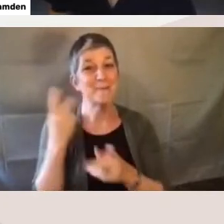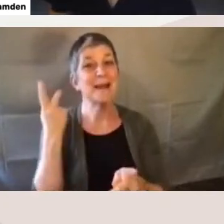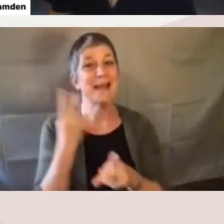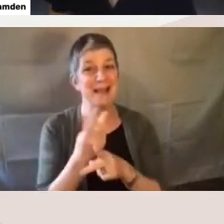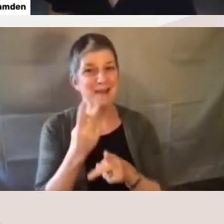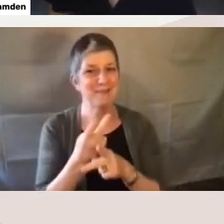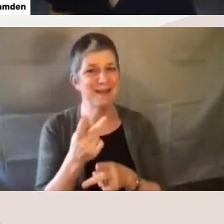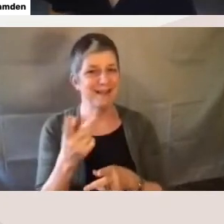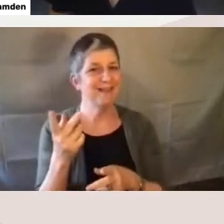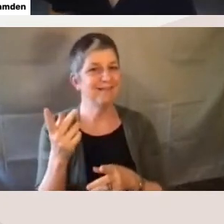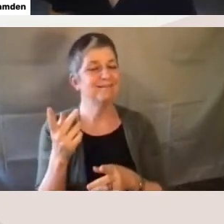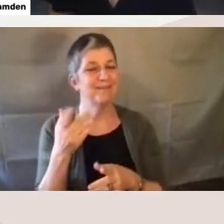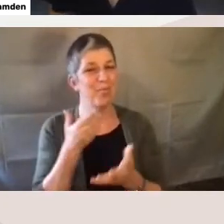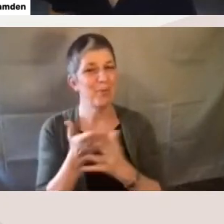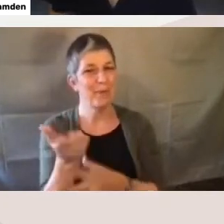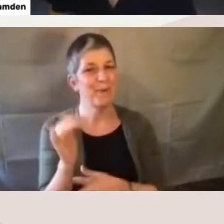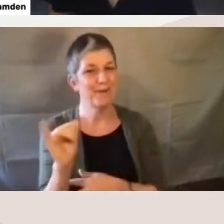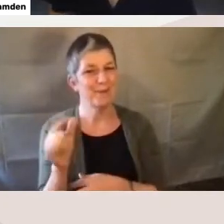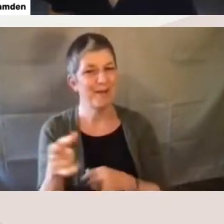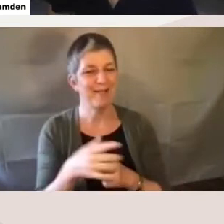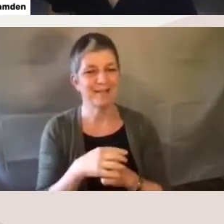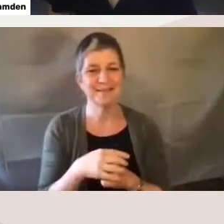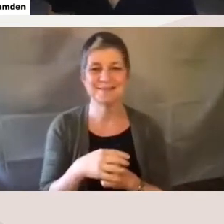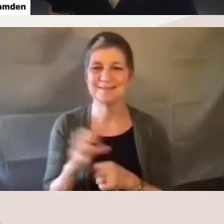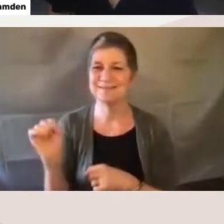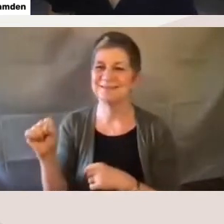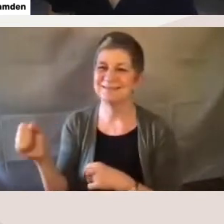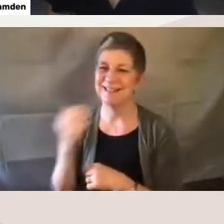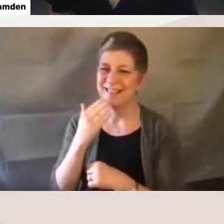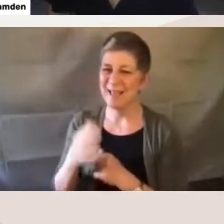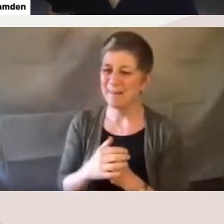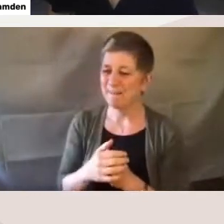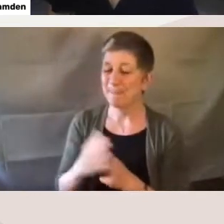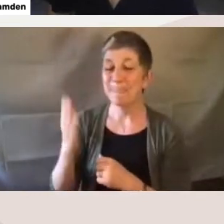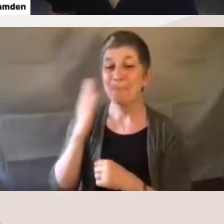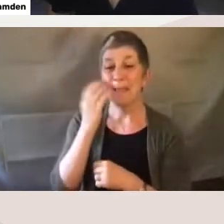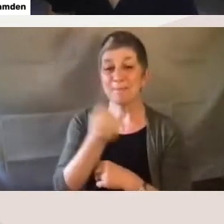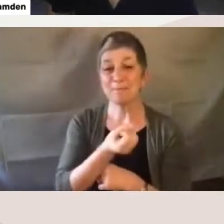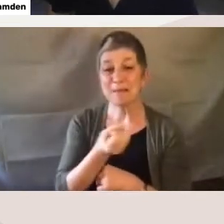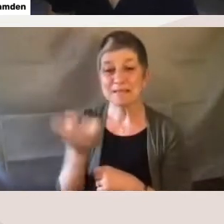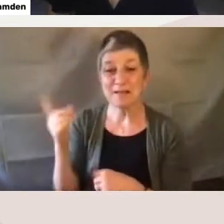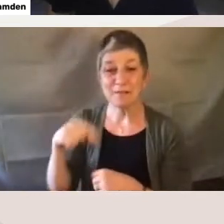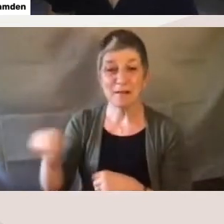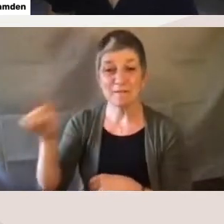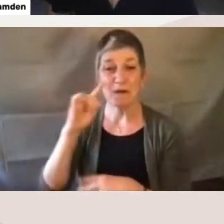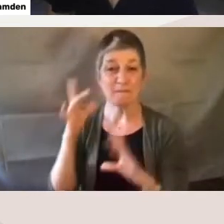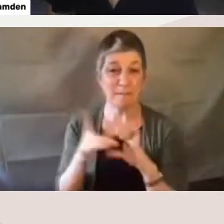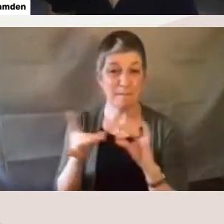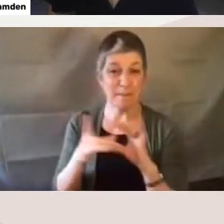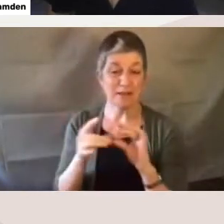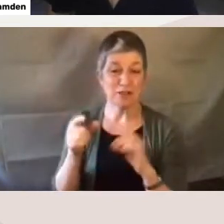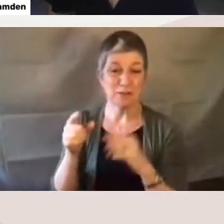too. Thank you. So I know a number of you have mentioned that you